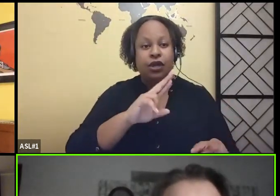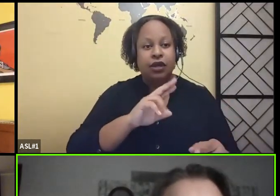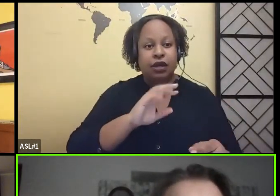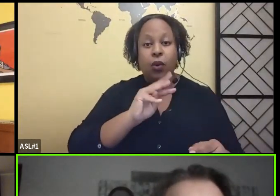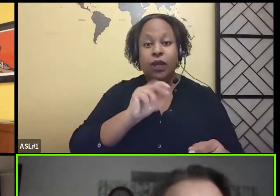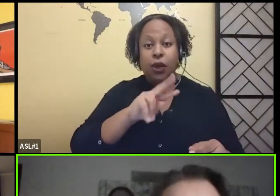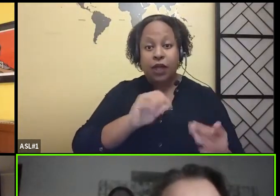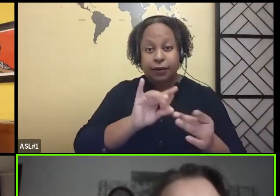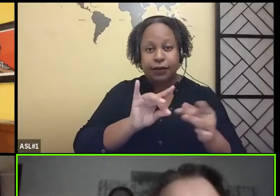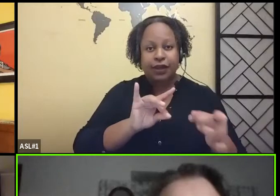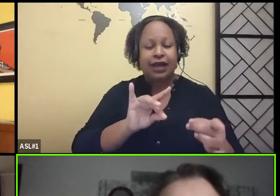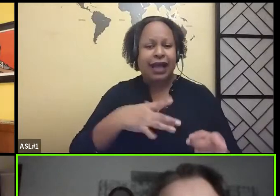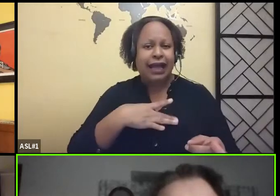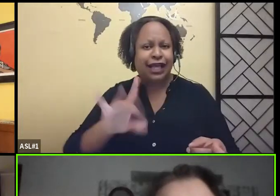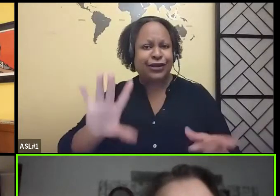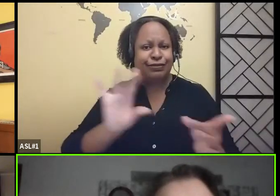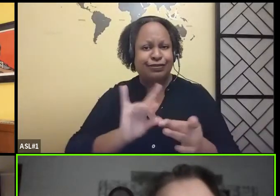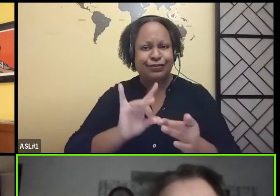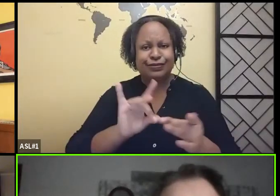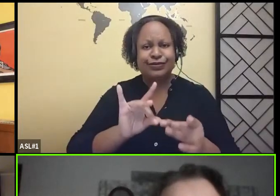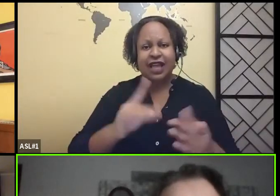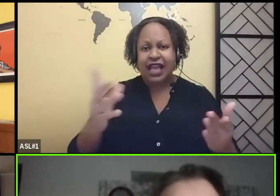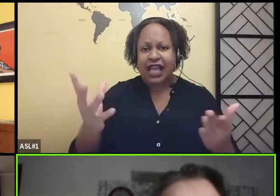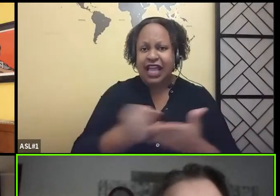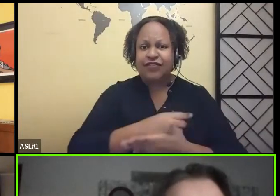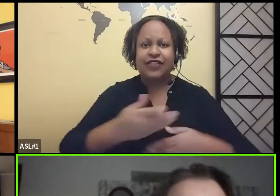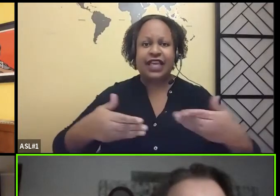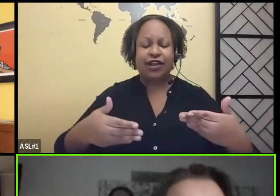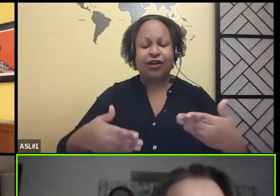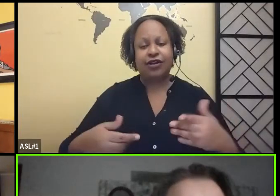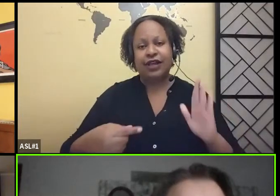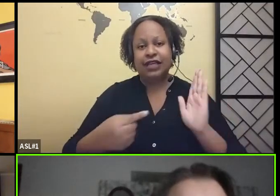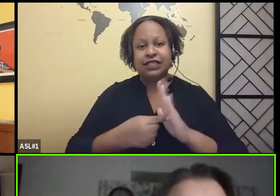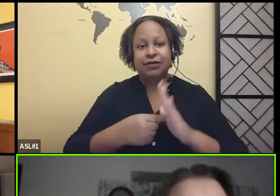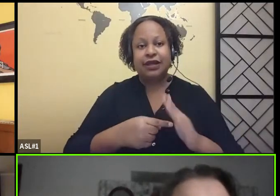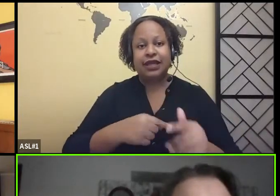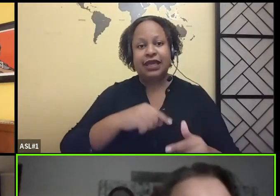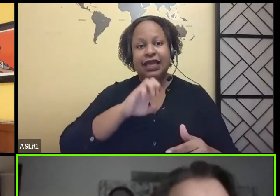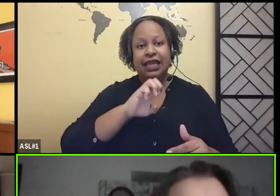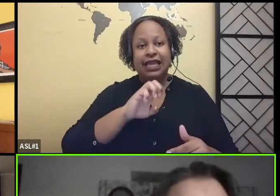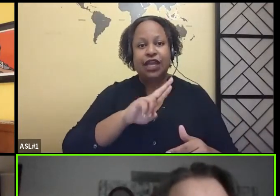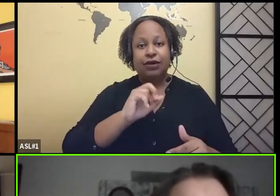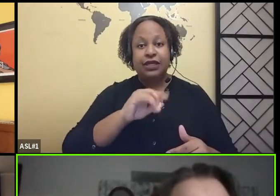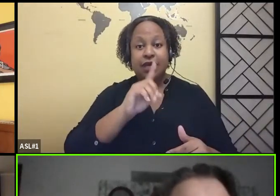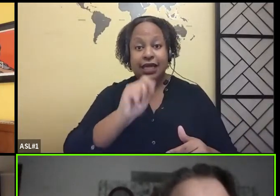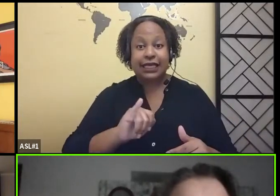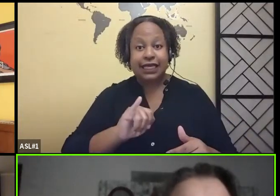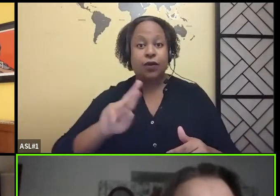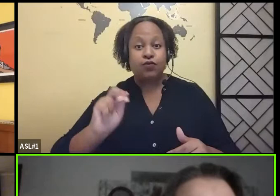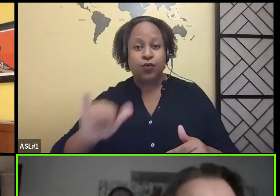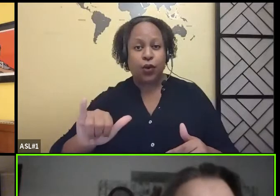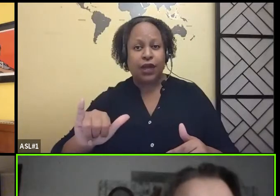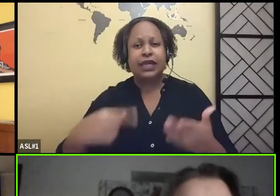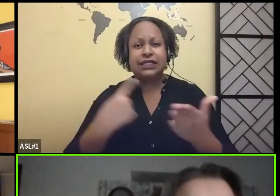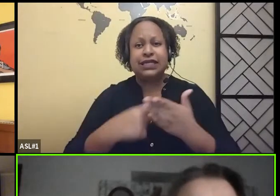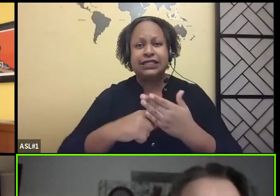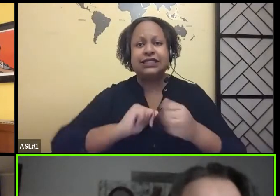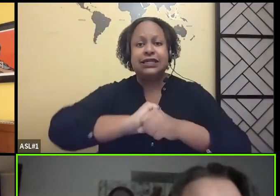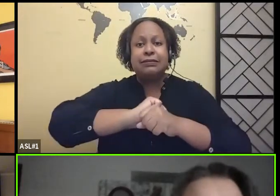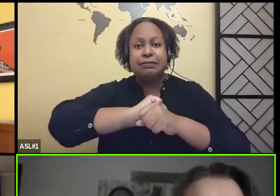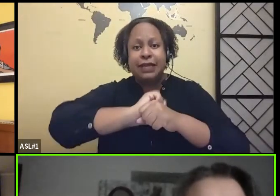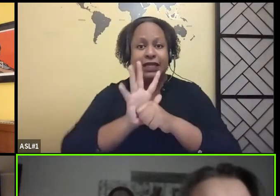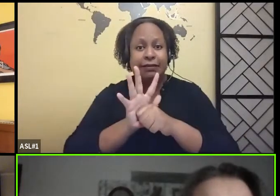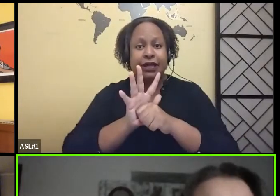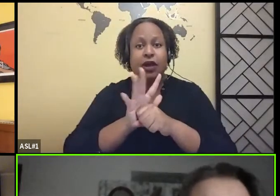is here. You know, I really like what Arundhati Roy, she's talking about the pandemic as a portal, and it's